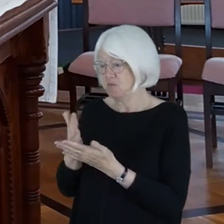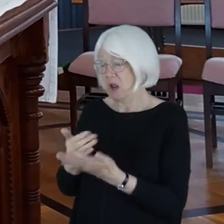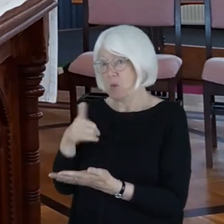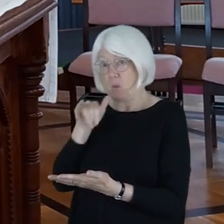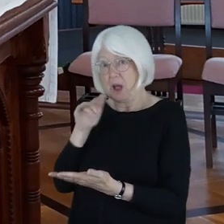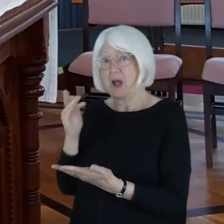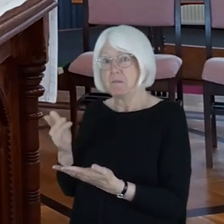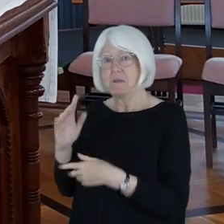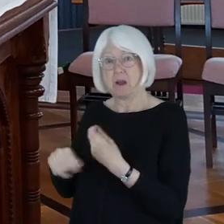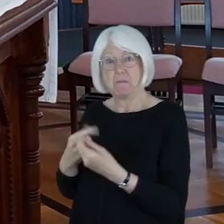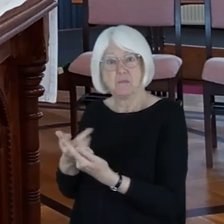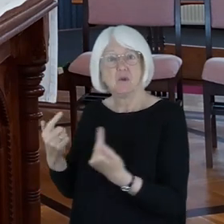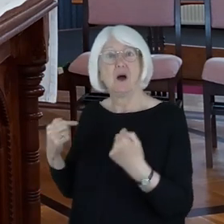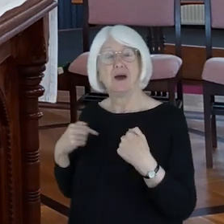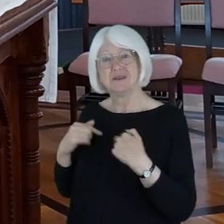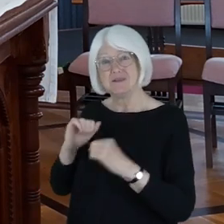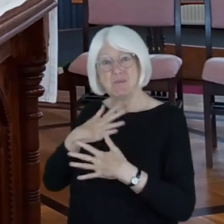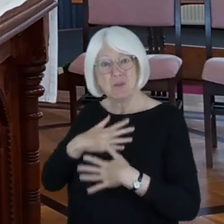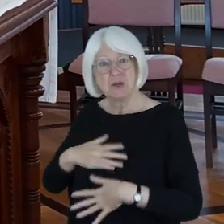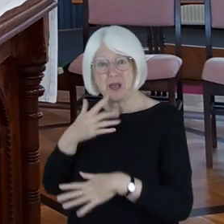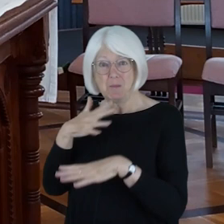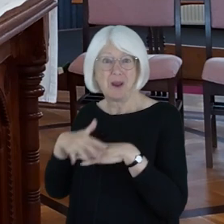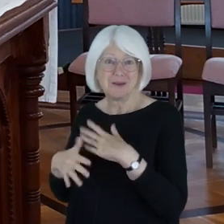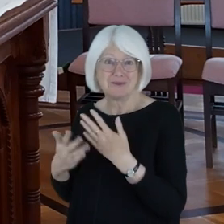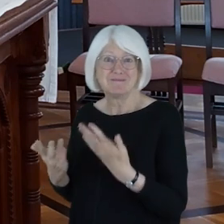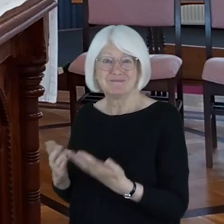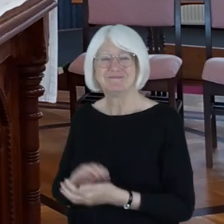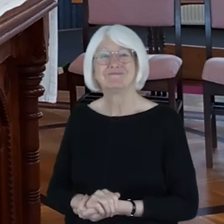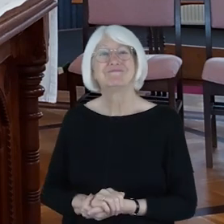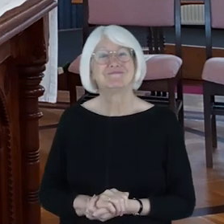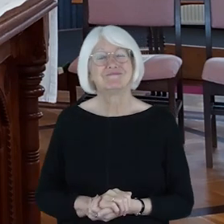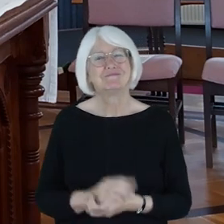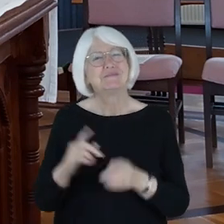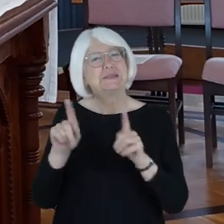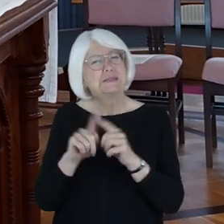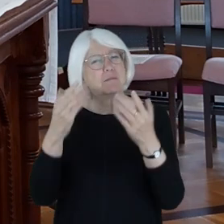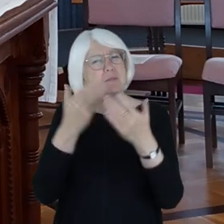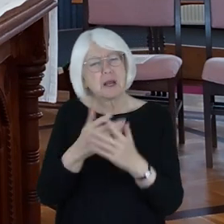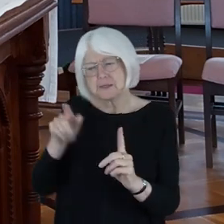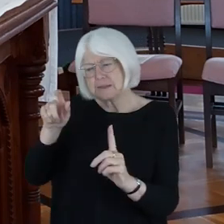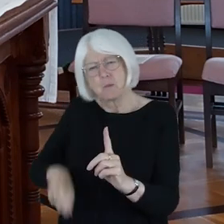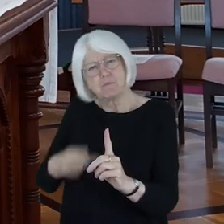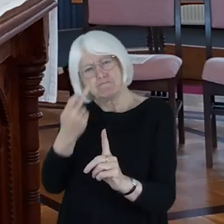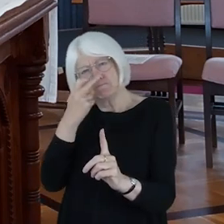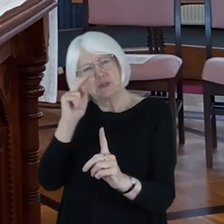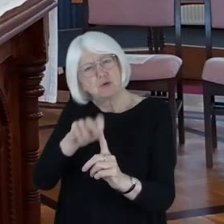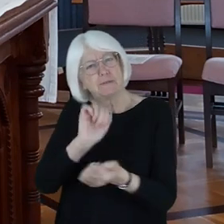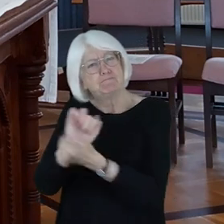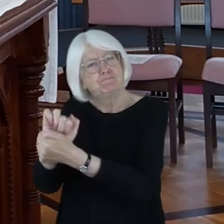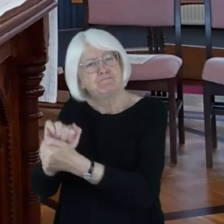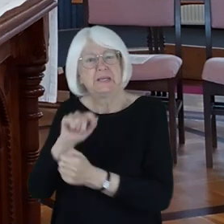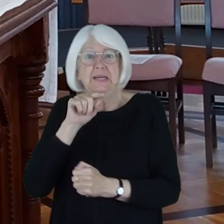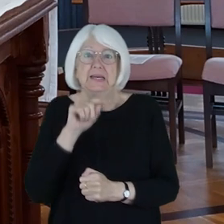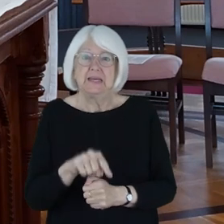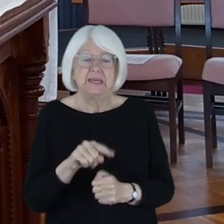his body and his blood. Who in the same night that he was betrayed took bread and gave you thanks.